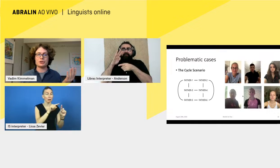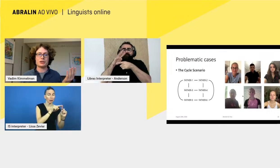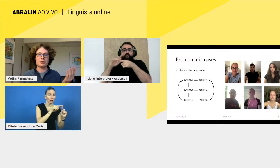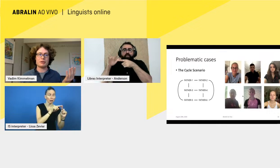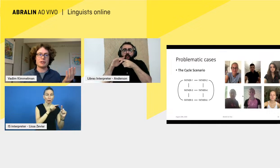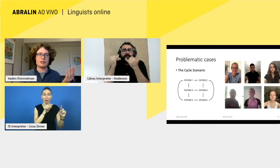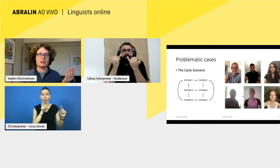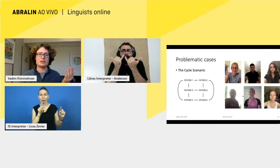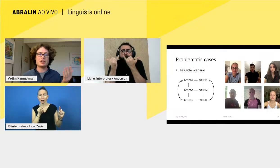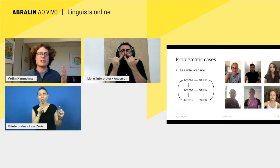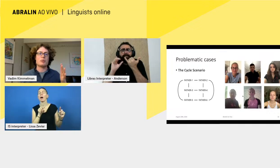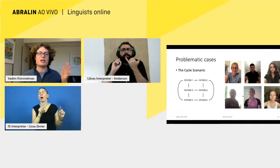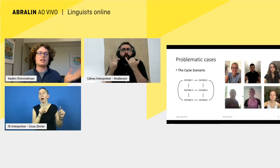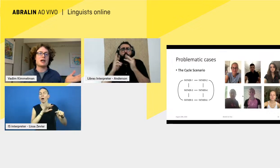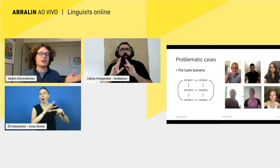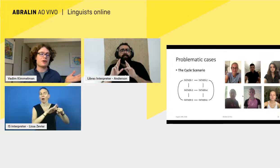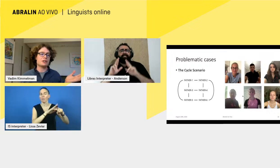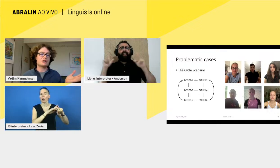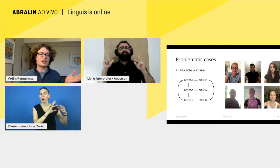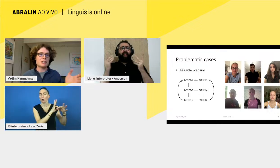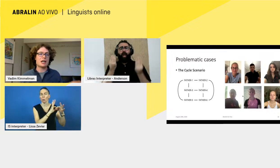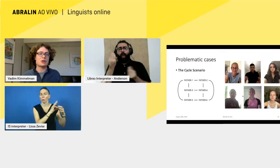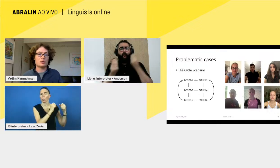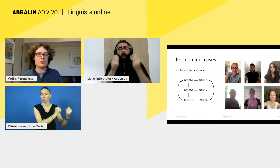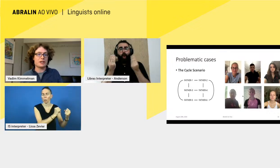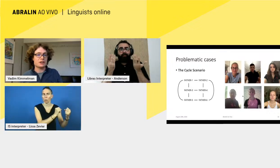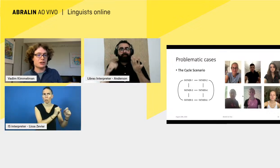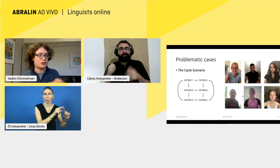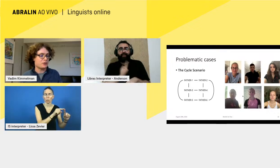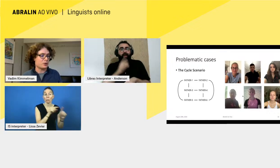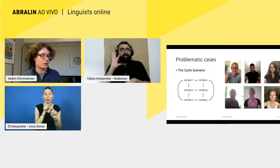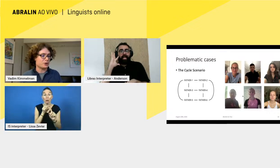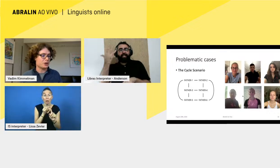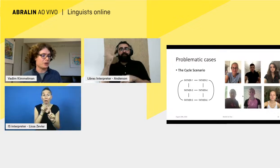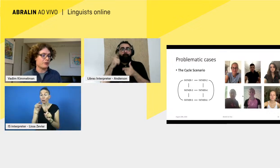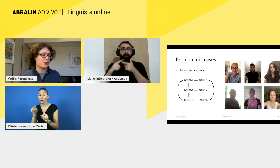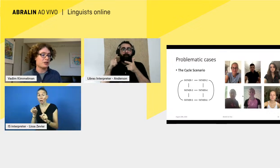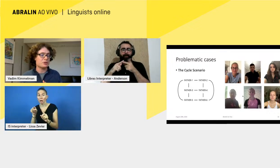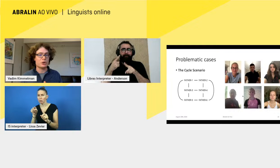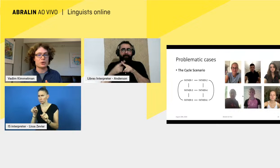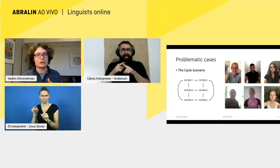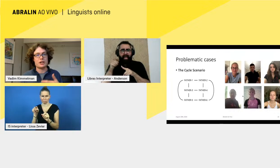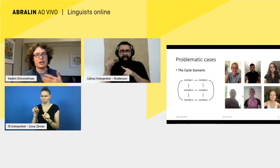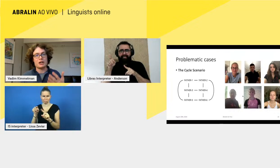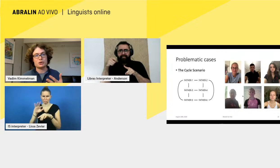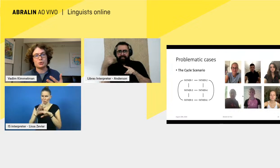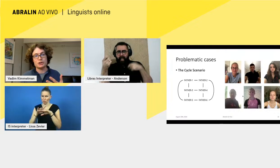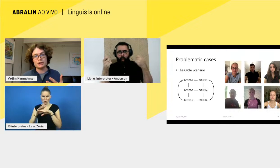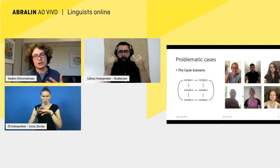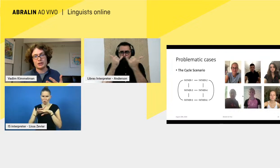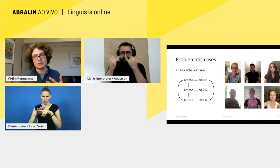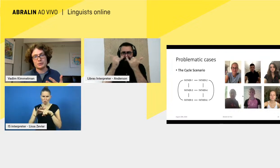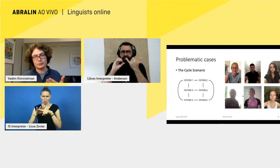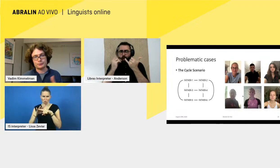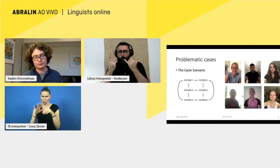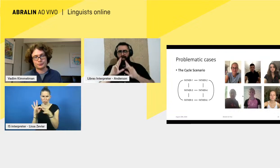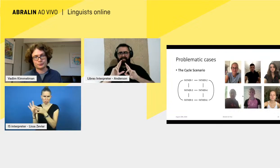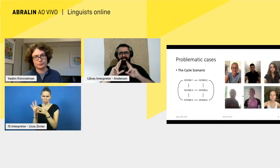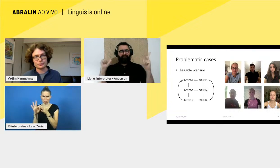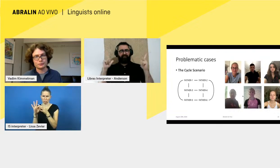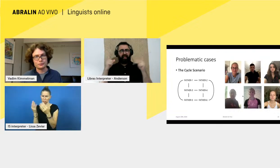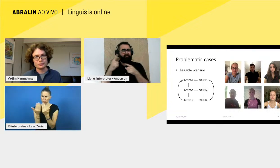definition phonologically related, but others cannot be considered phonologically related because they are too distinct.